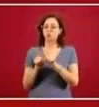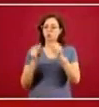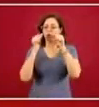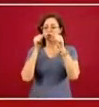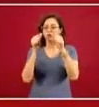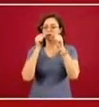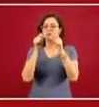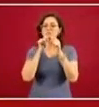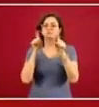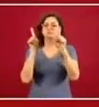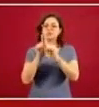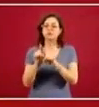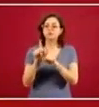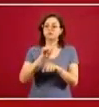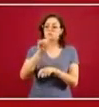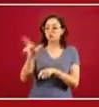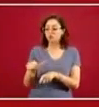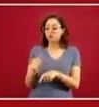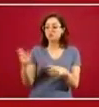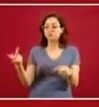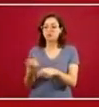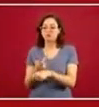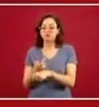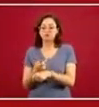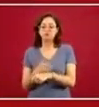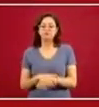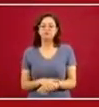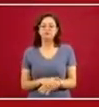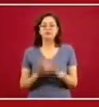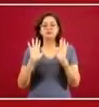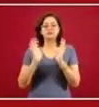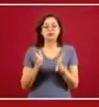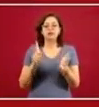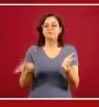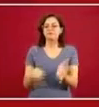of fatalities and funerary services.